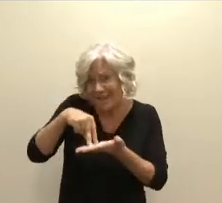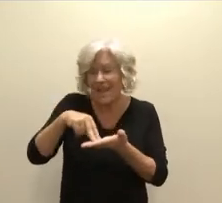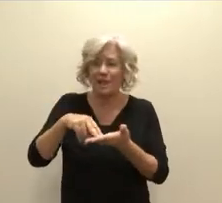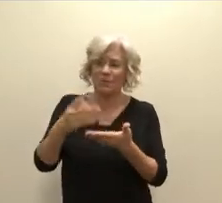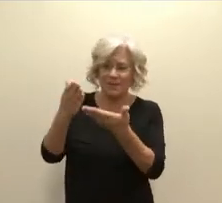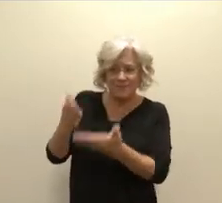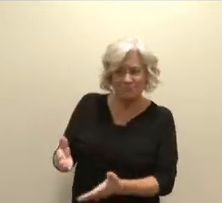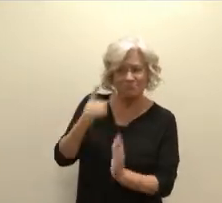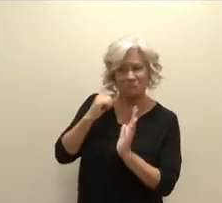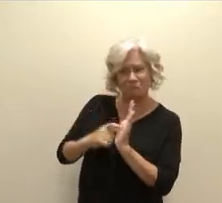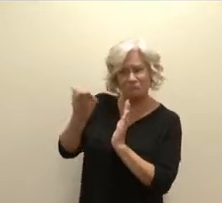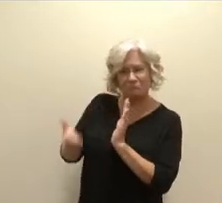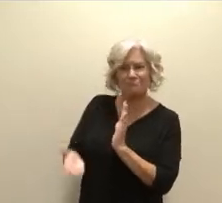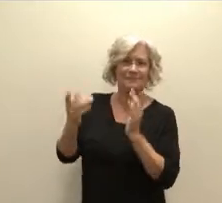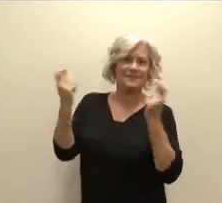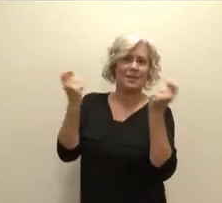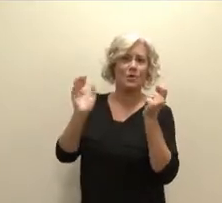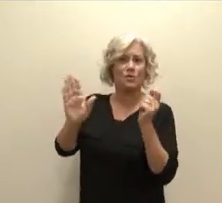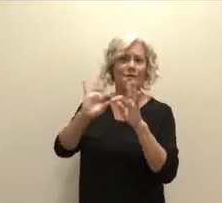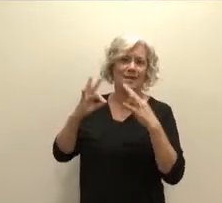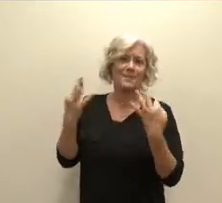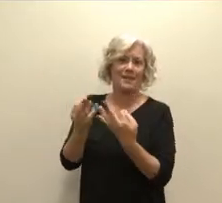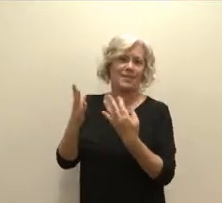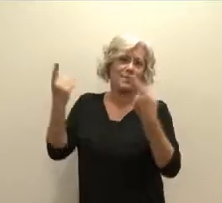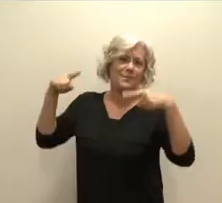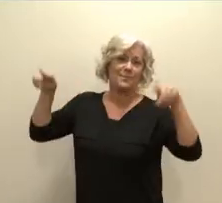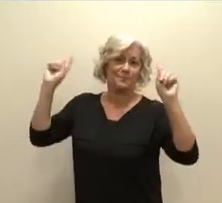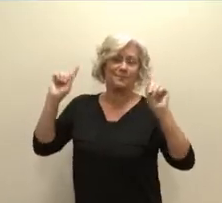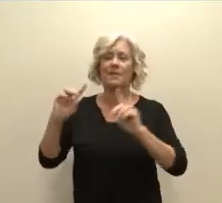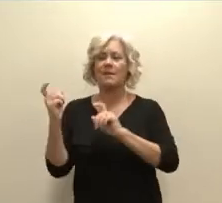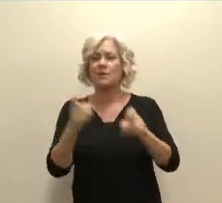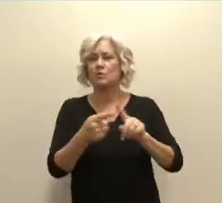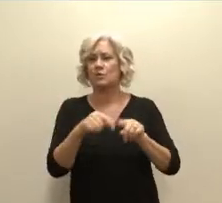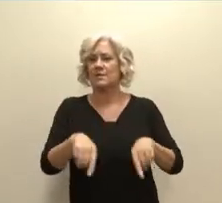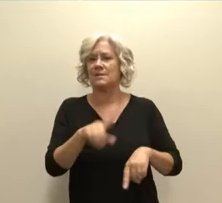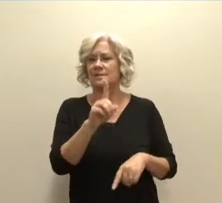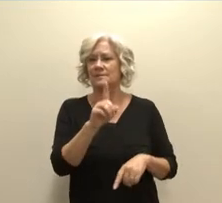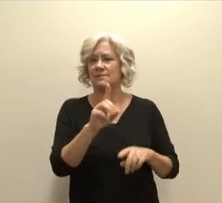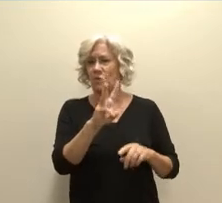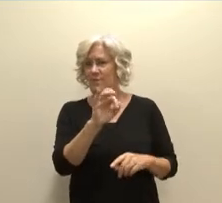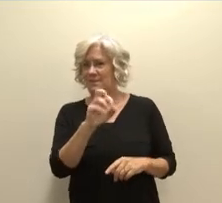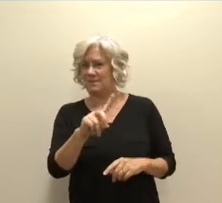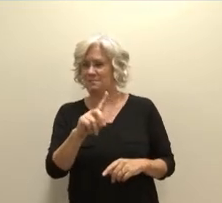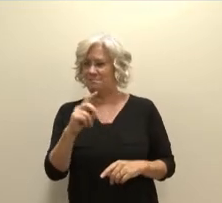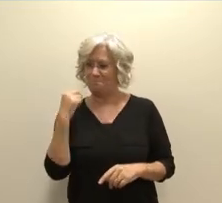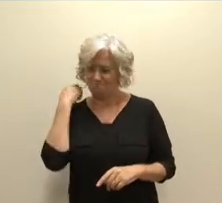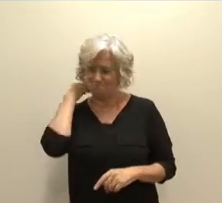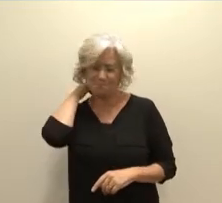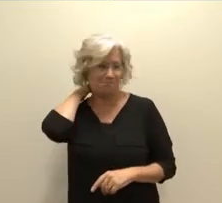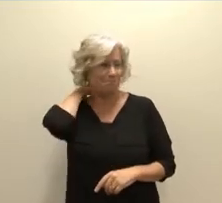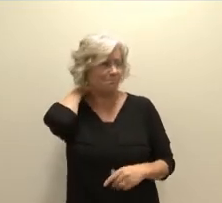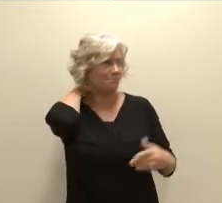recognize you as well and celebrate your family and your contributions to our district?